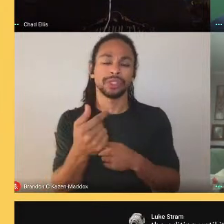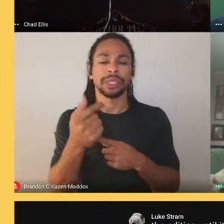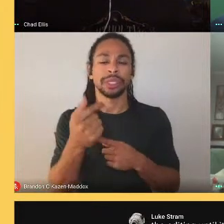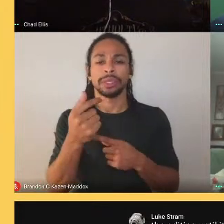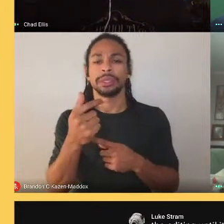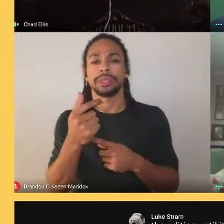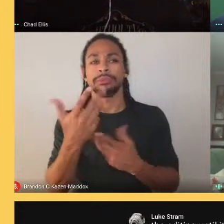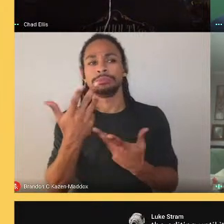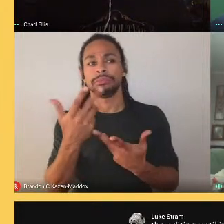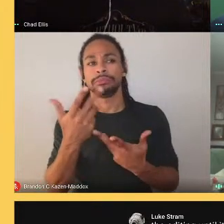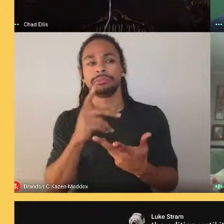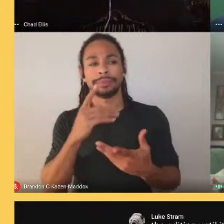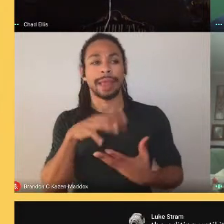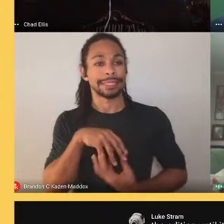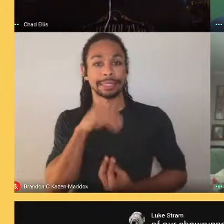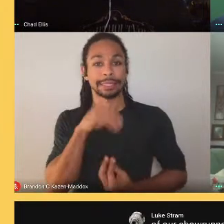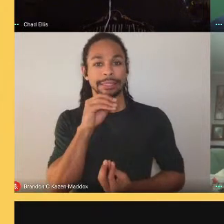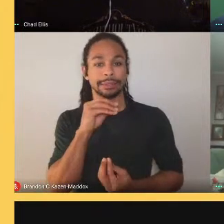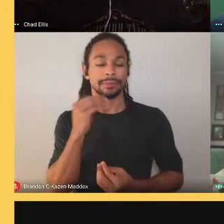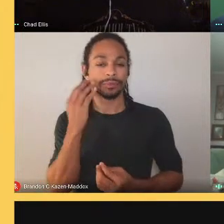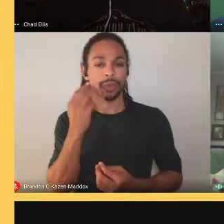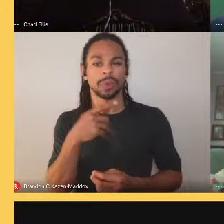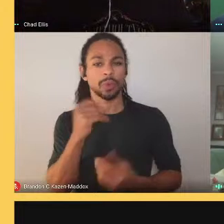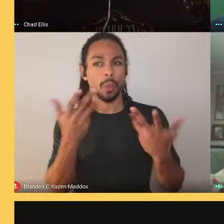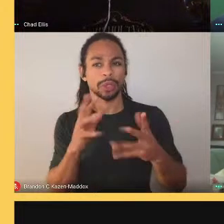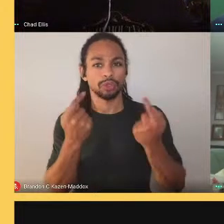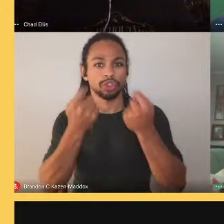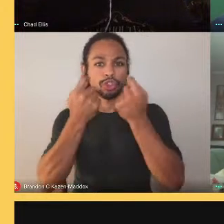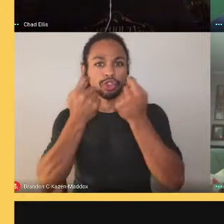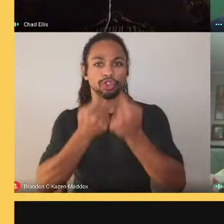goal is to kind of blend them together. Yeah. And